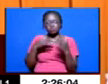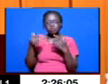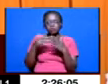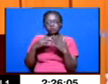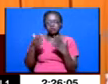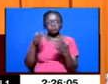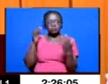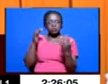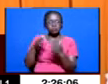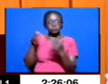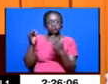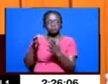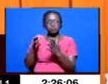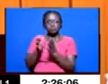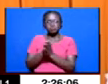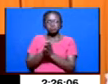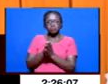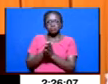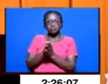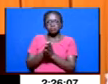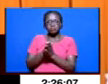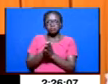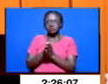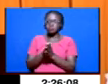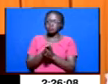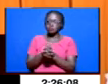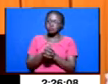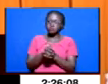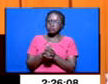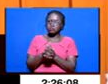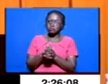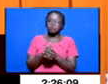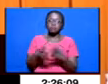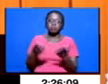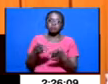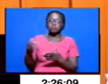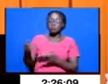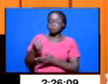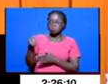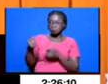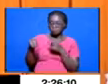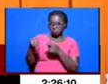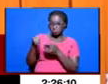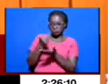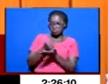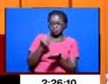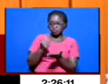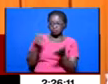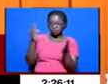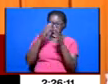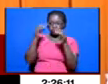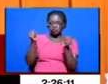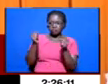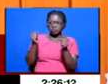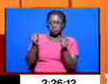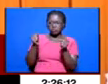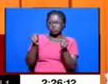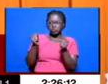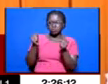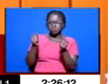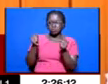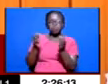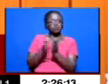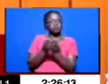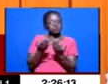other exceptional circumstances. By virtue of holding this office, the President is accorded immunity with